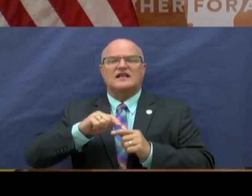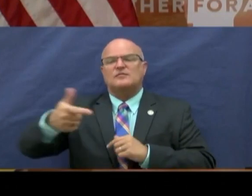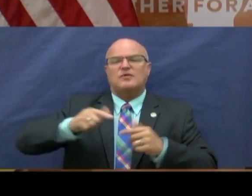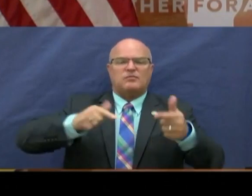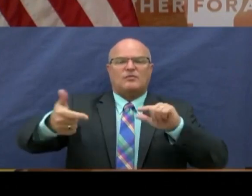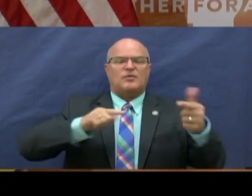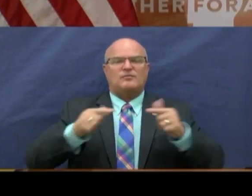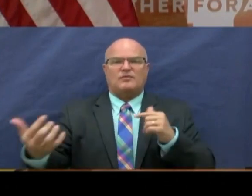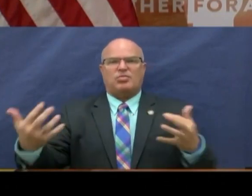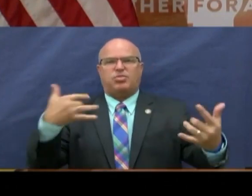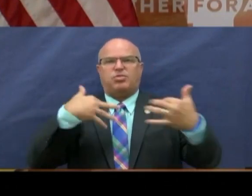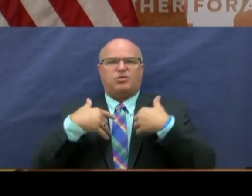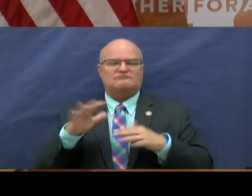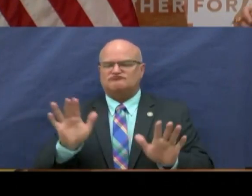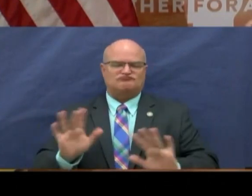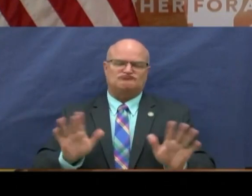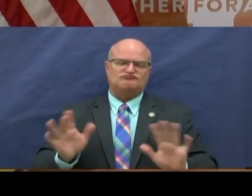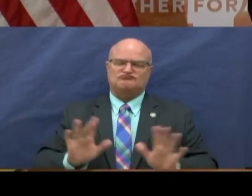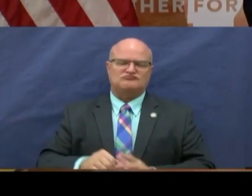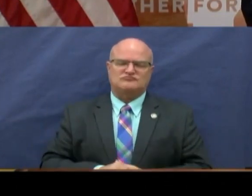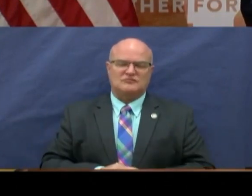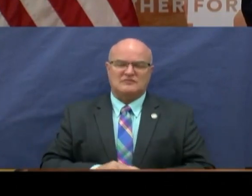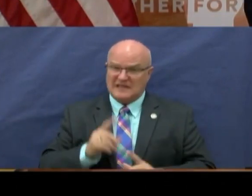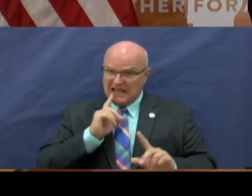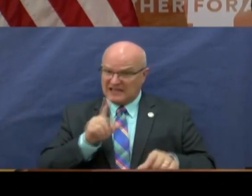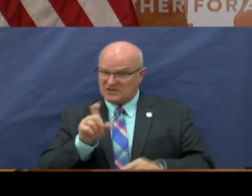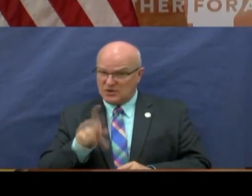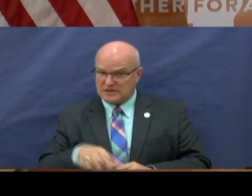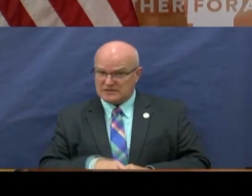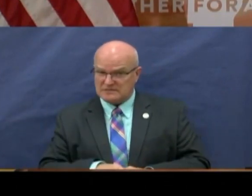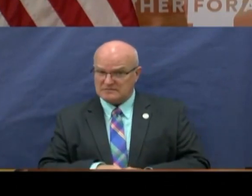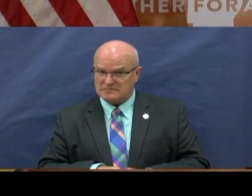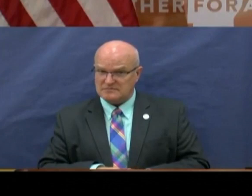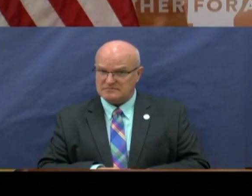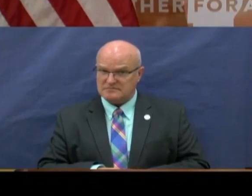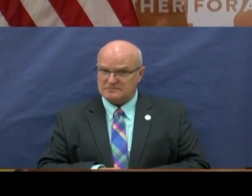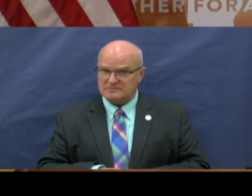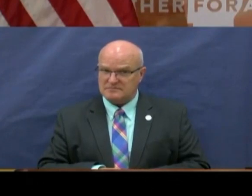states leading to infection in our state. Did I answer your question?